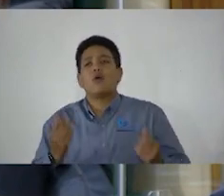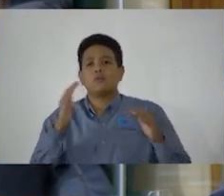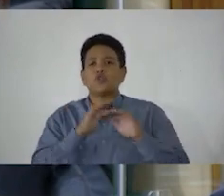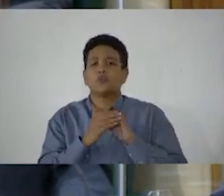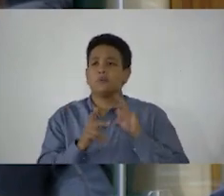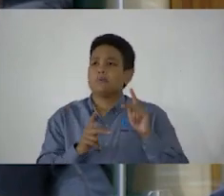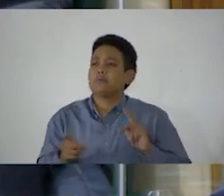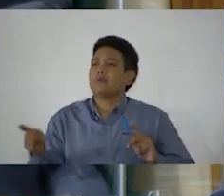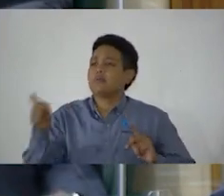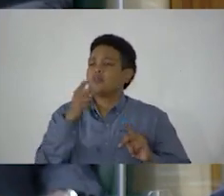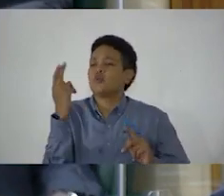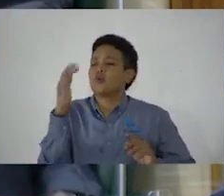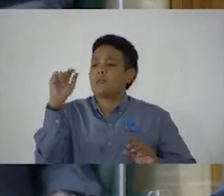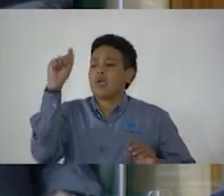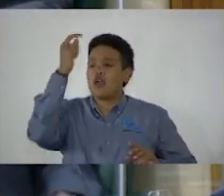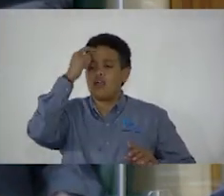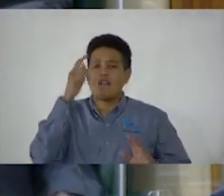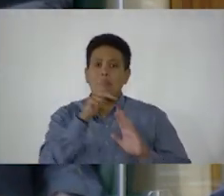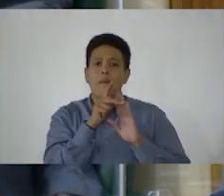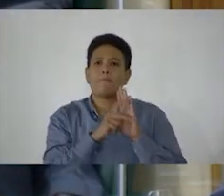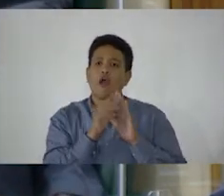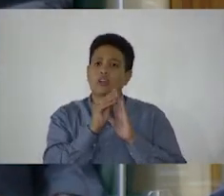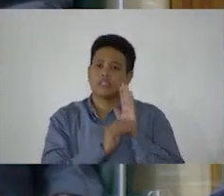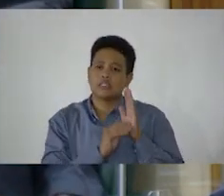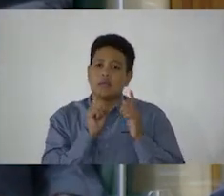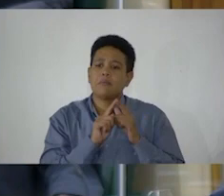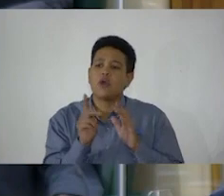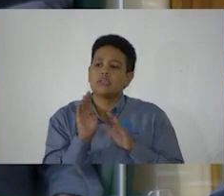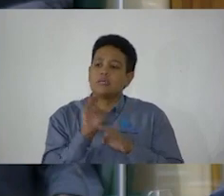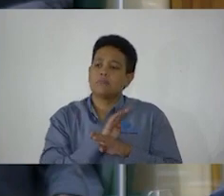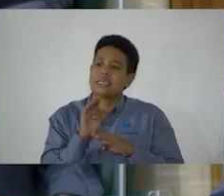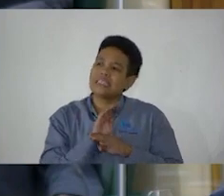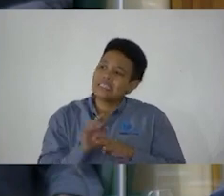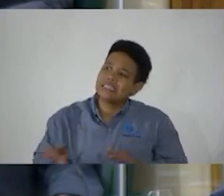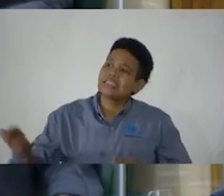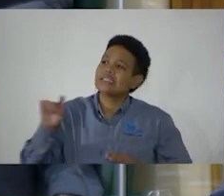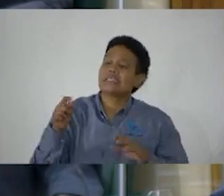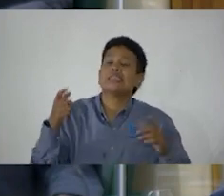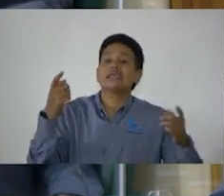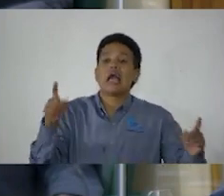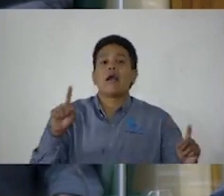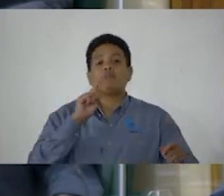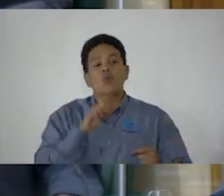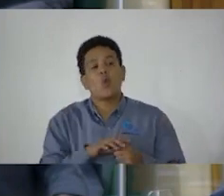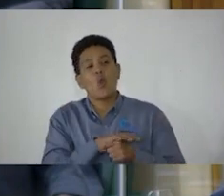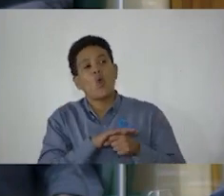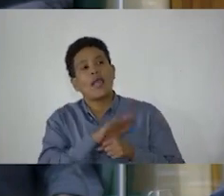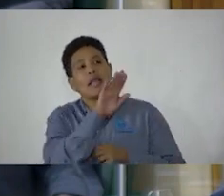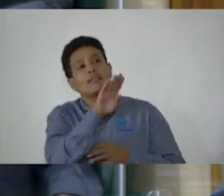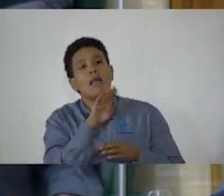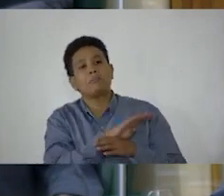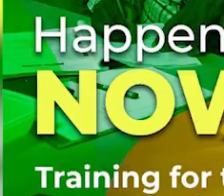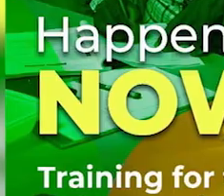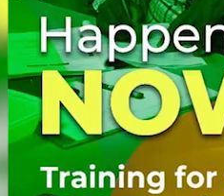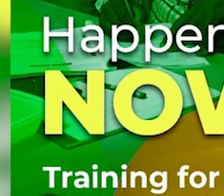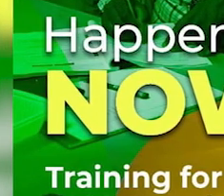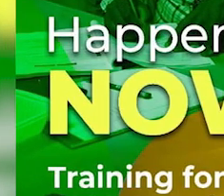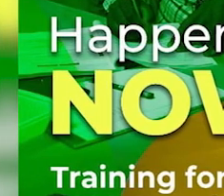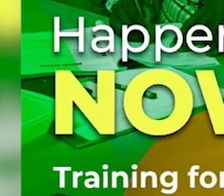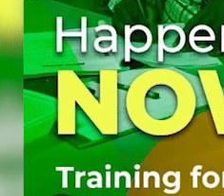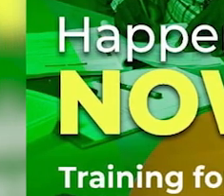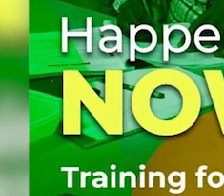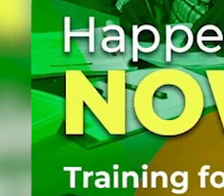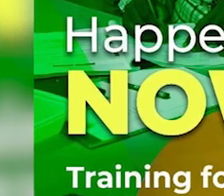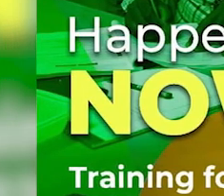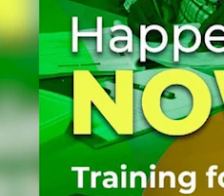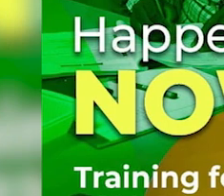is used by government to make policy and by businesses to locate their business establishments. Minister Clark